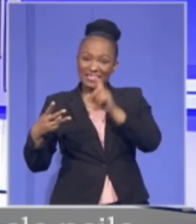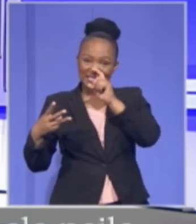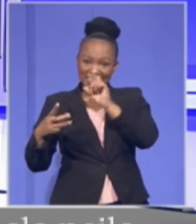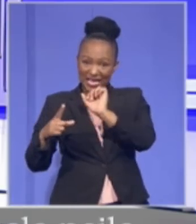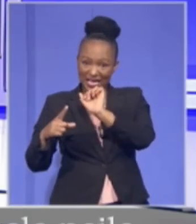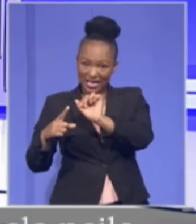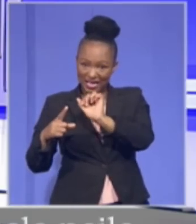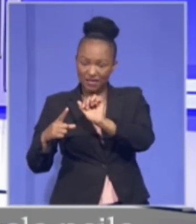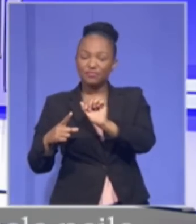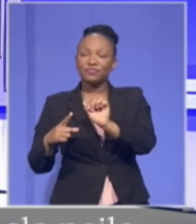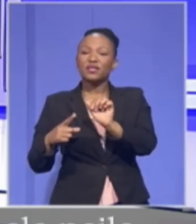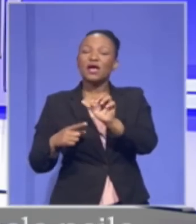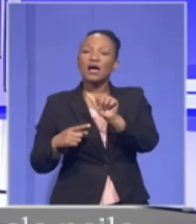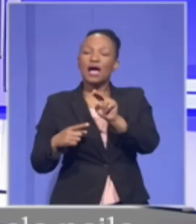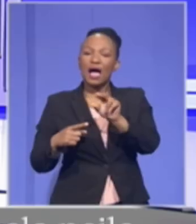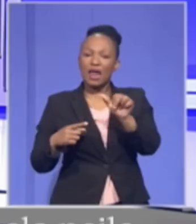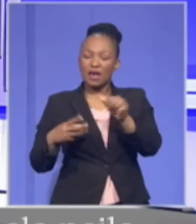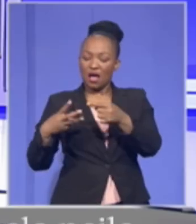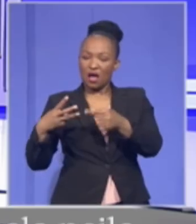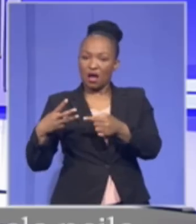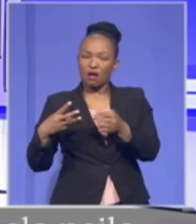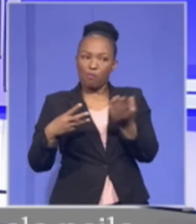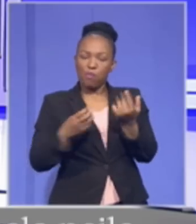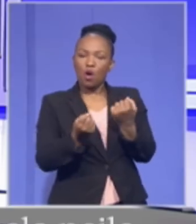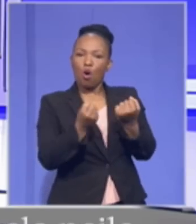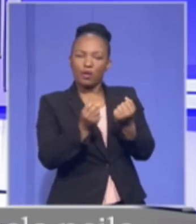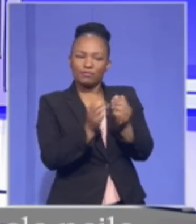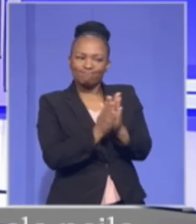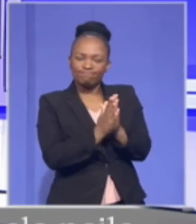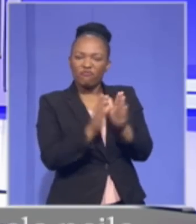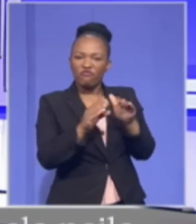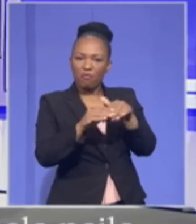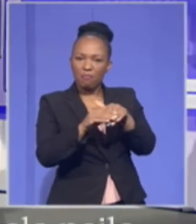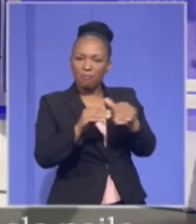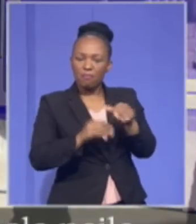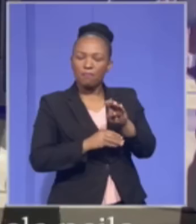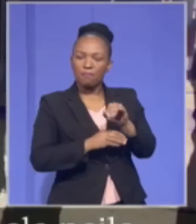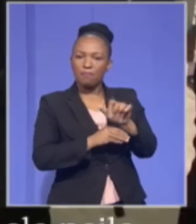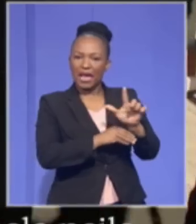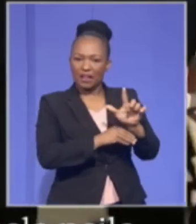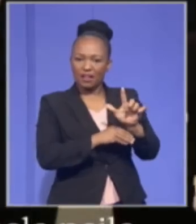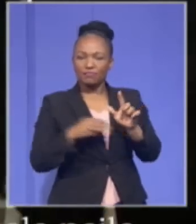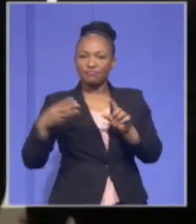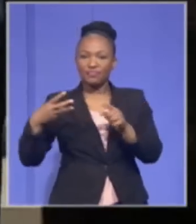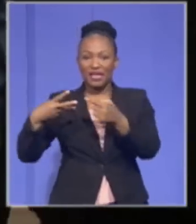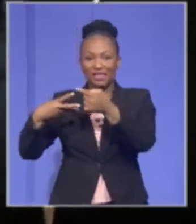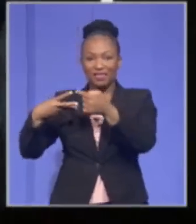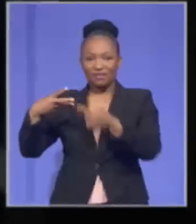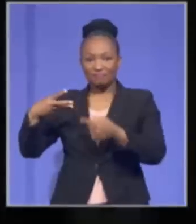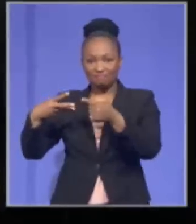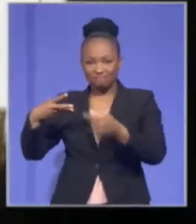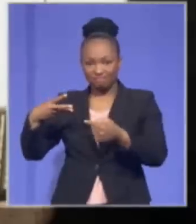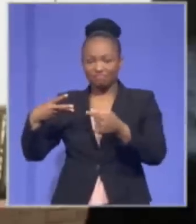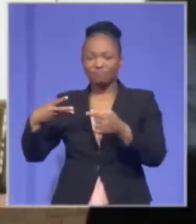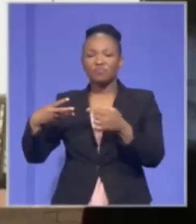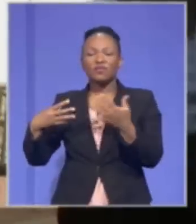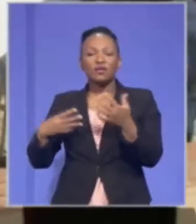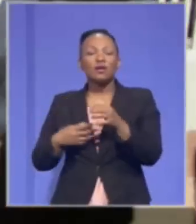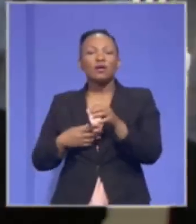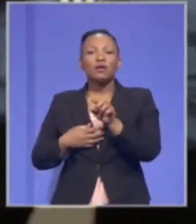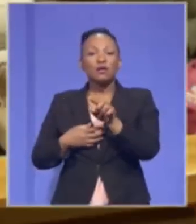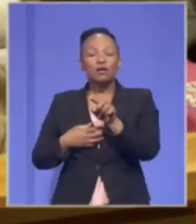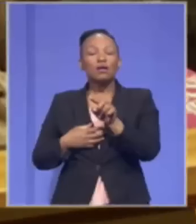dira kgopelo ya peila kgorotsheko ya magistrata wa Polokwane. Borare bjo bo lebagane le ditatofatšo tše 30